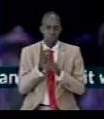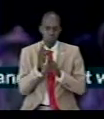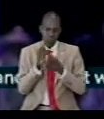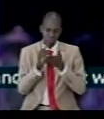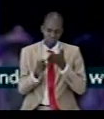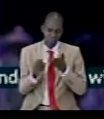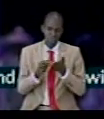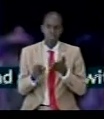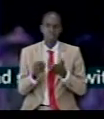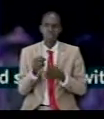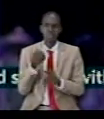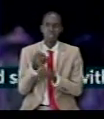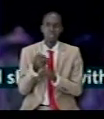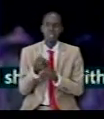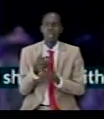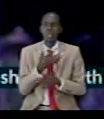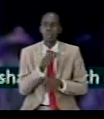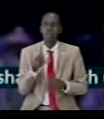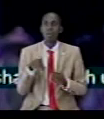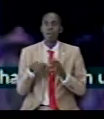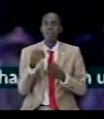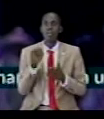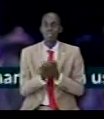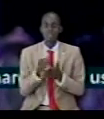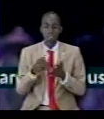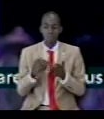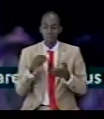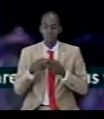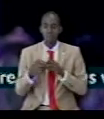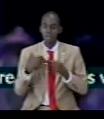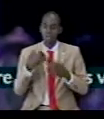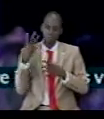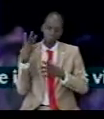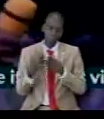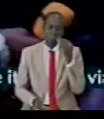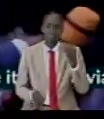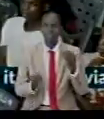I just discovered that it has vanished. Praise the Lord.